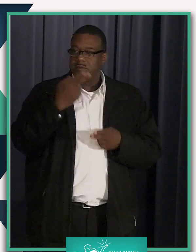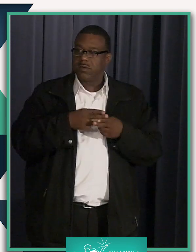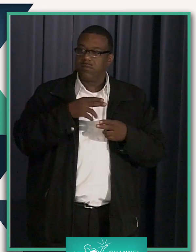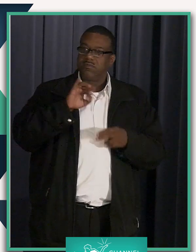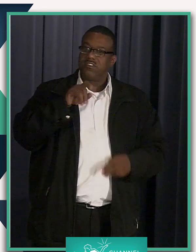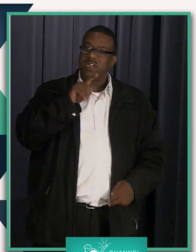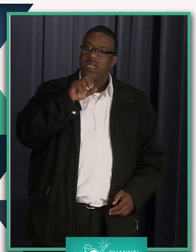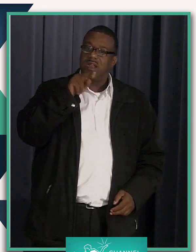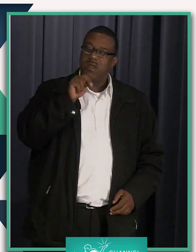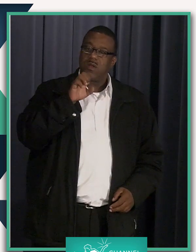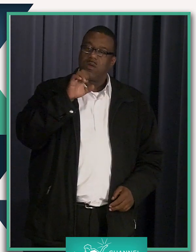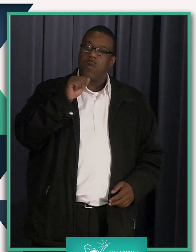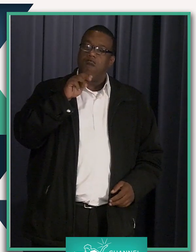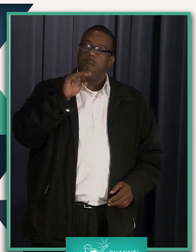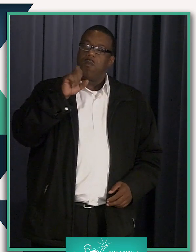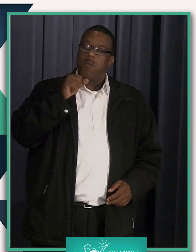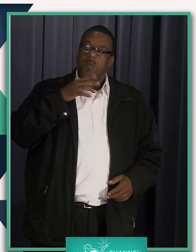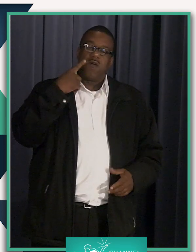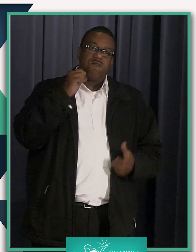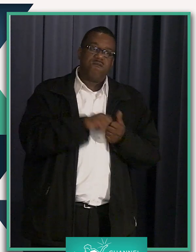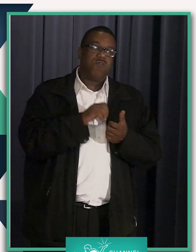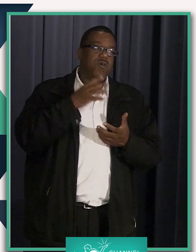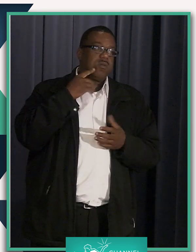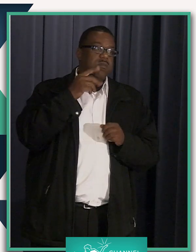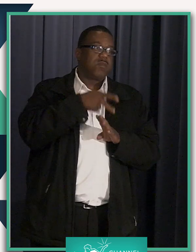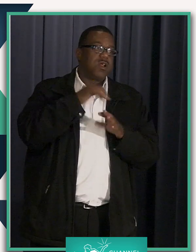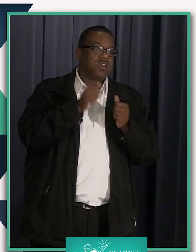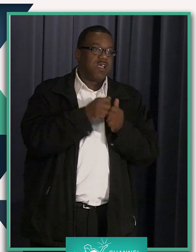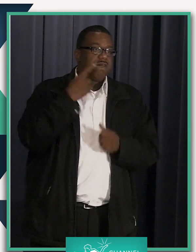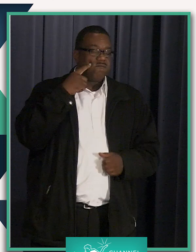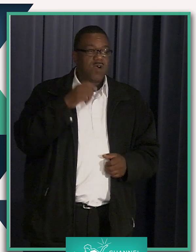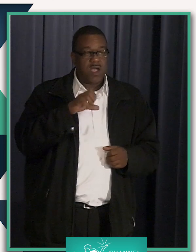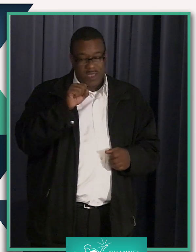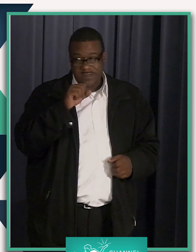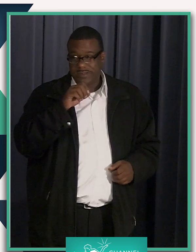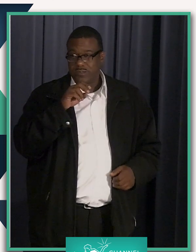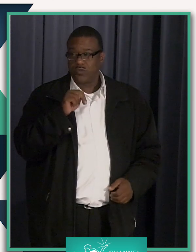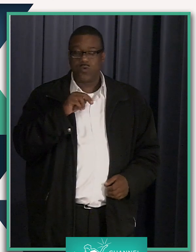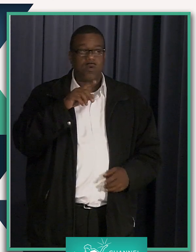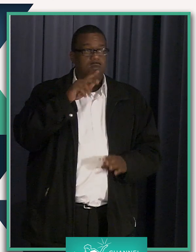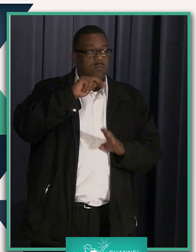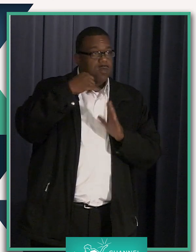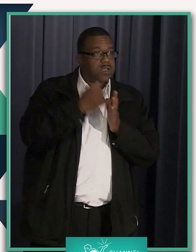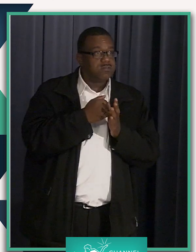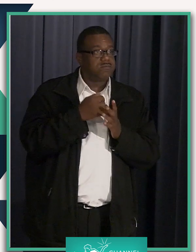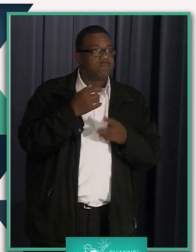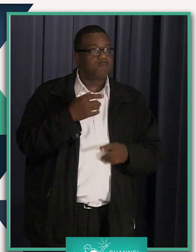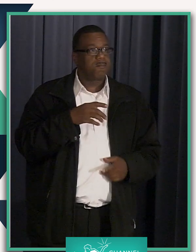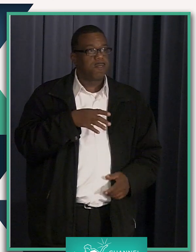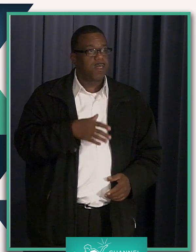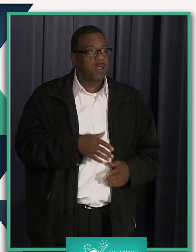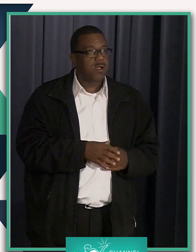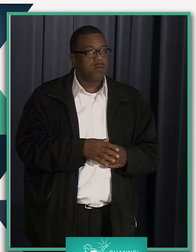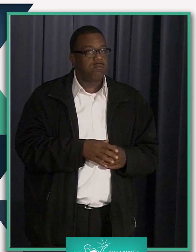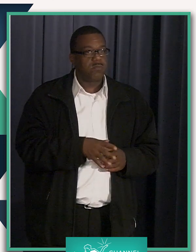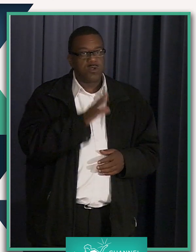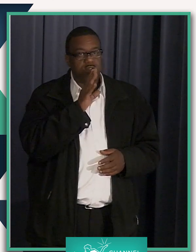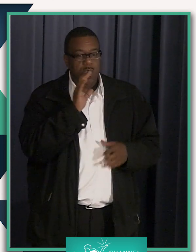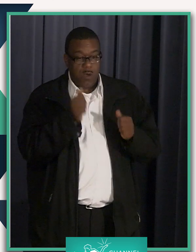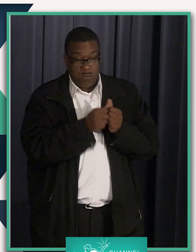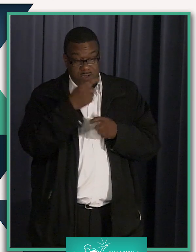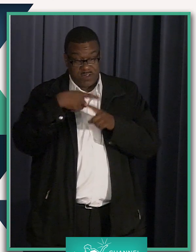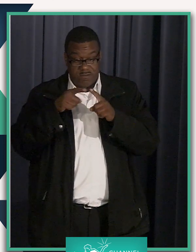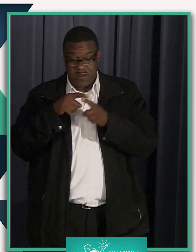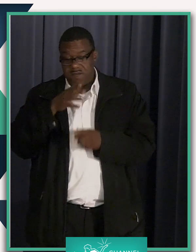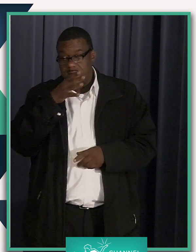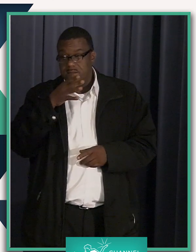Moore. Organization is SDM2 Project Education. I actually have two questions. I've been talking to some moms about